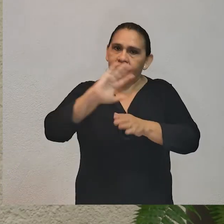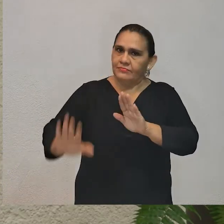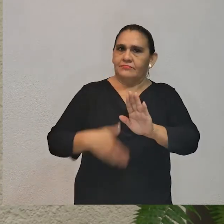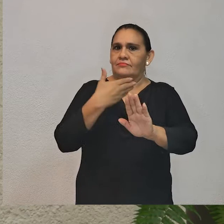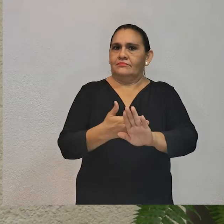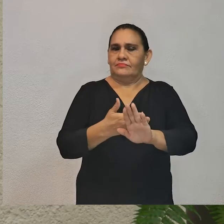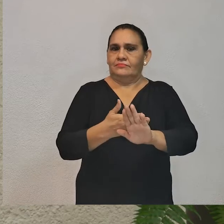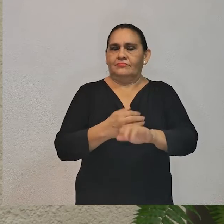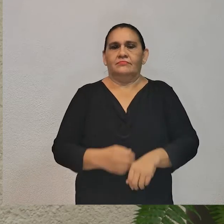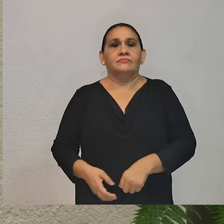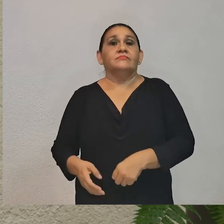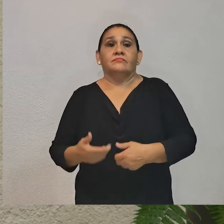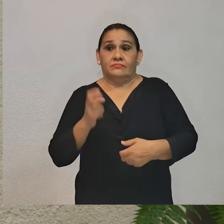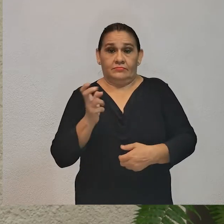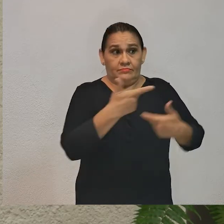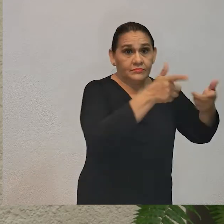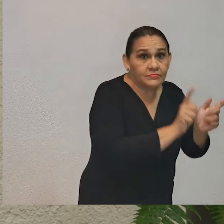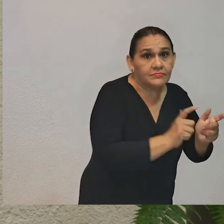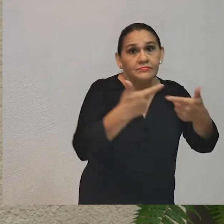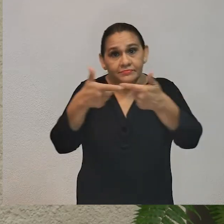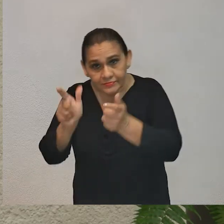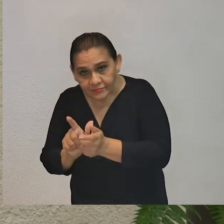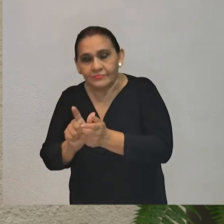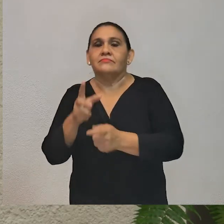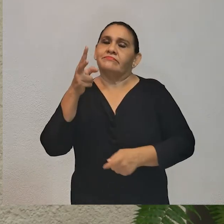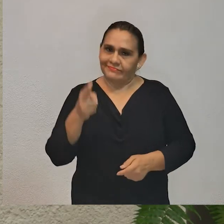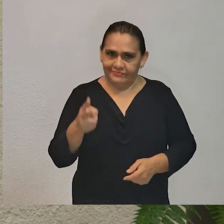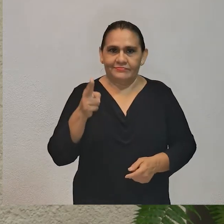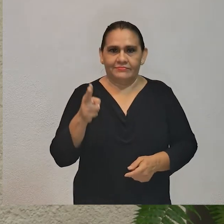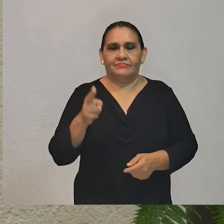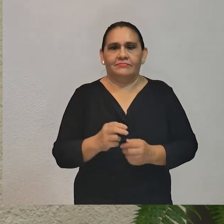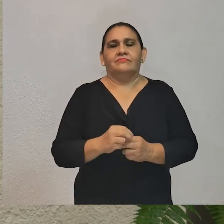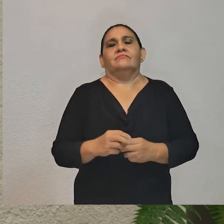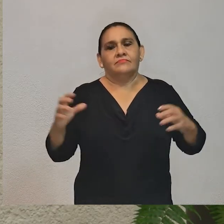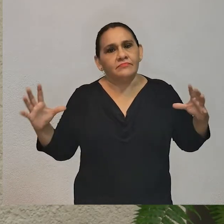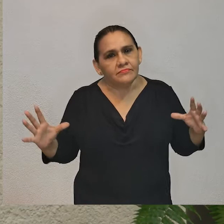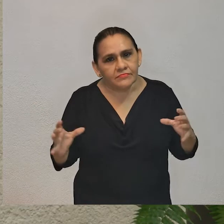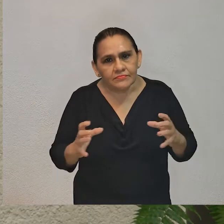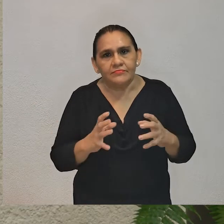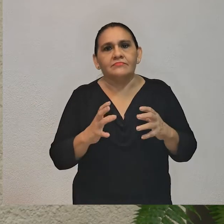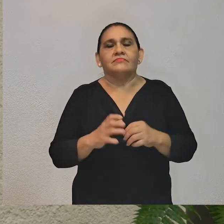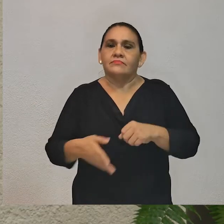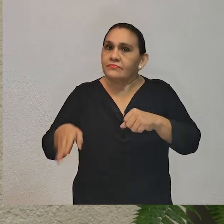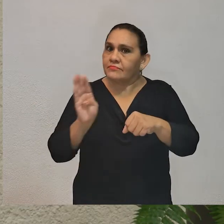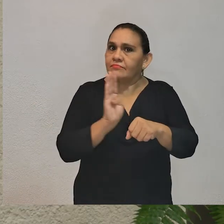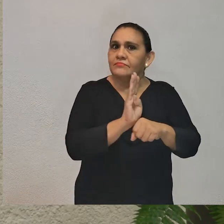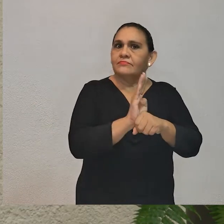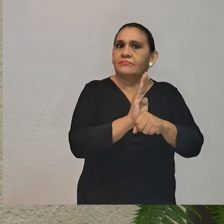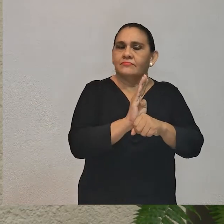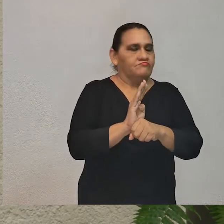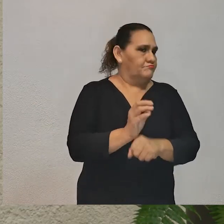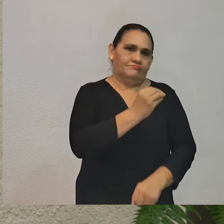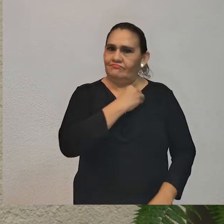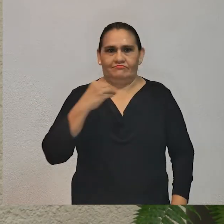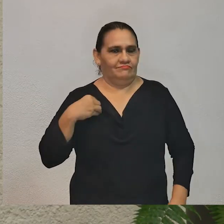tuxutal páajtal yéetel loobilo'ob tu yóolaltal, ichil uláak múuch’o'ob ju yookol ichil je'loba'. B'eixa'an,